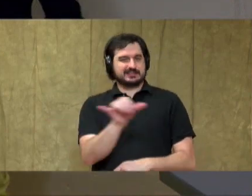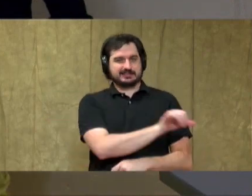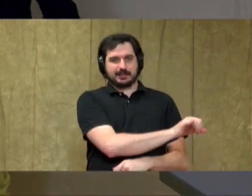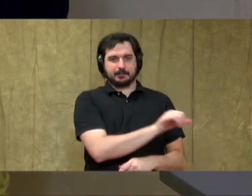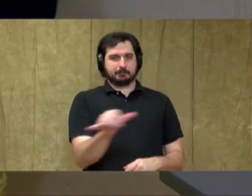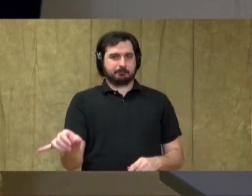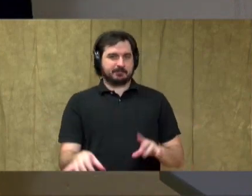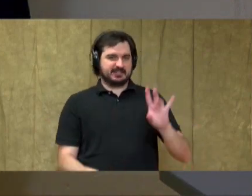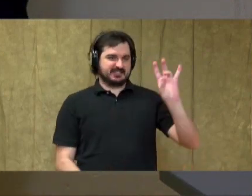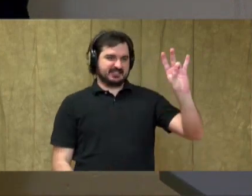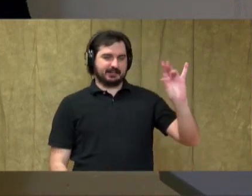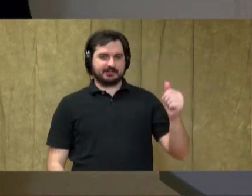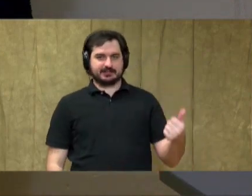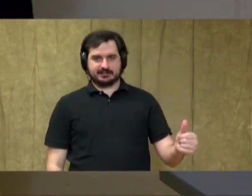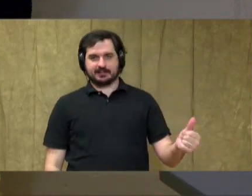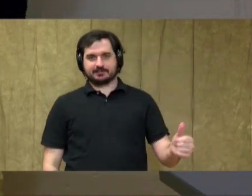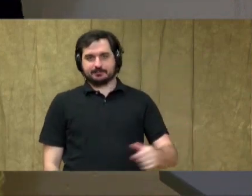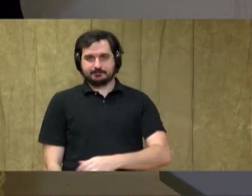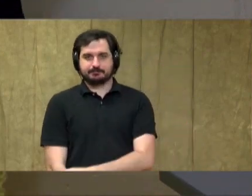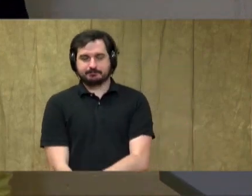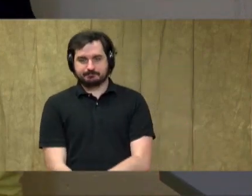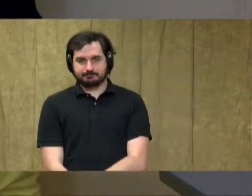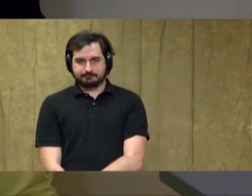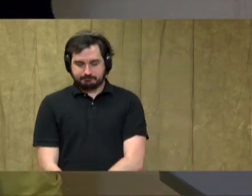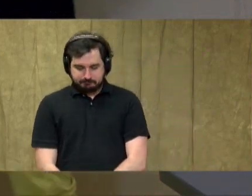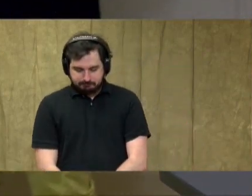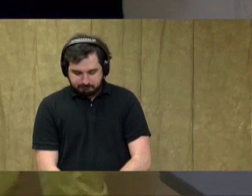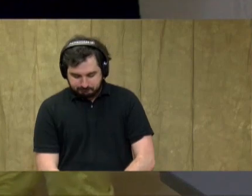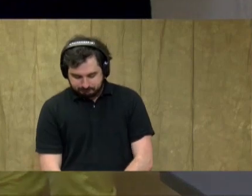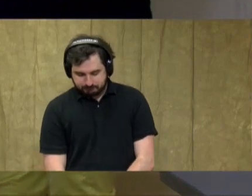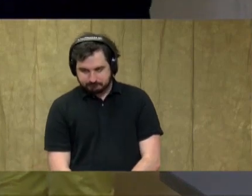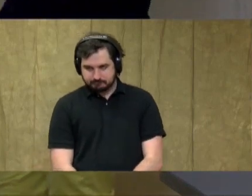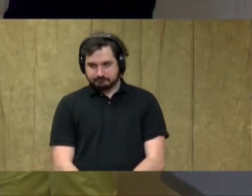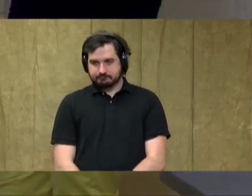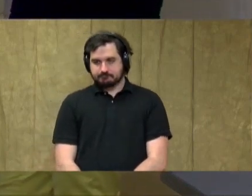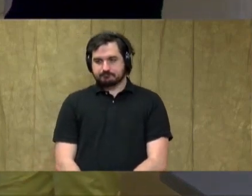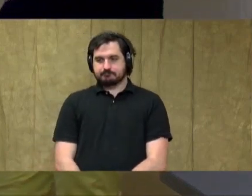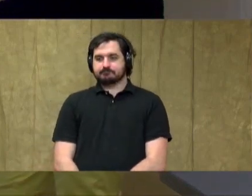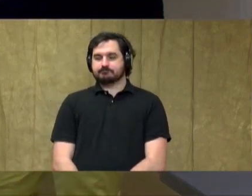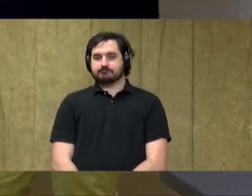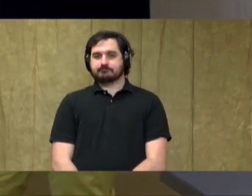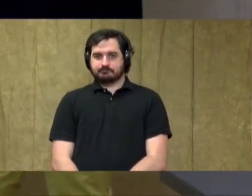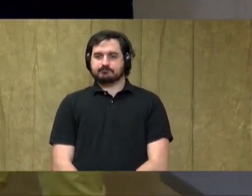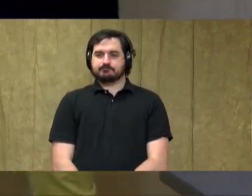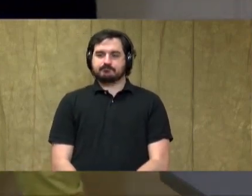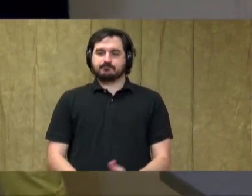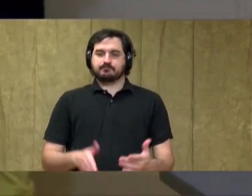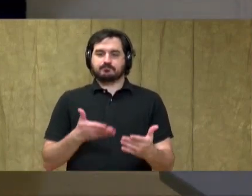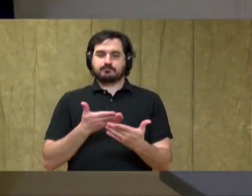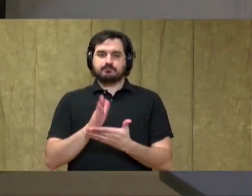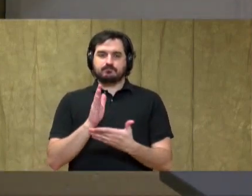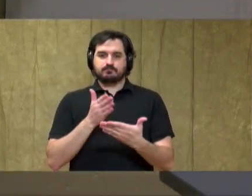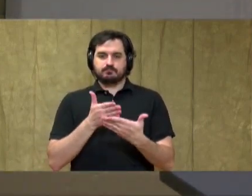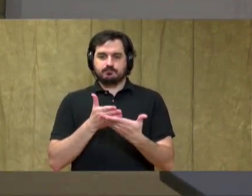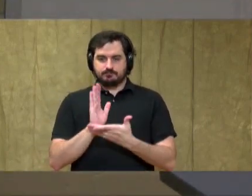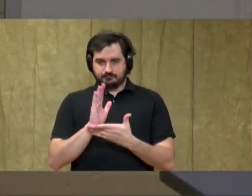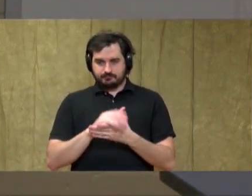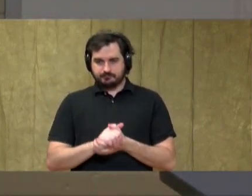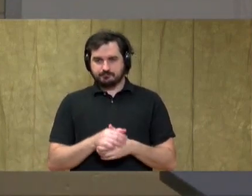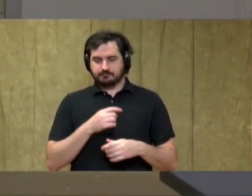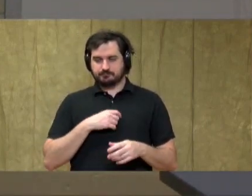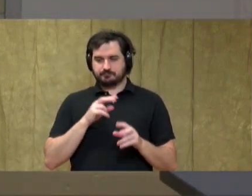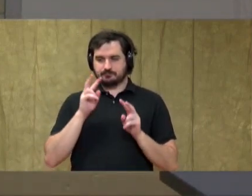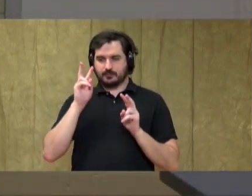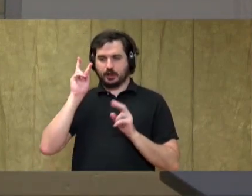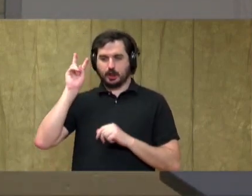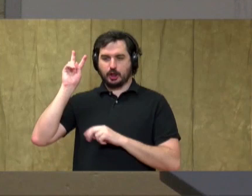or equivalent to 7 tenths. All right. Let's look at this one. How many